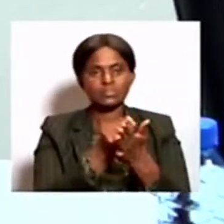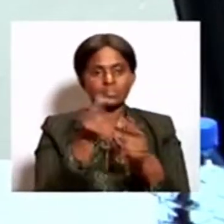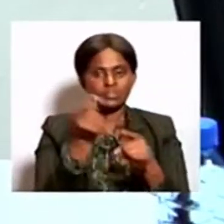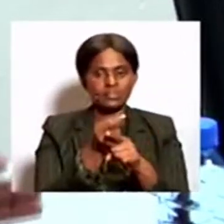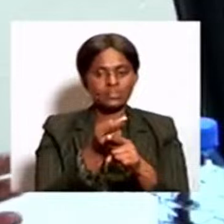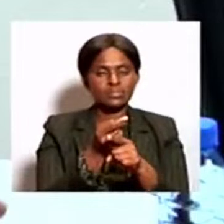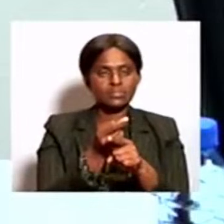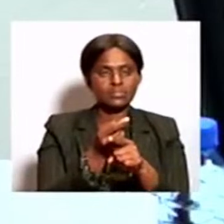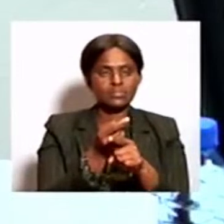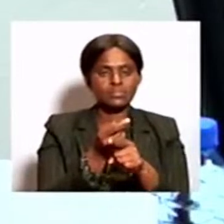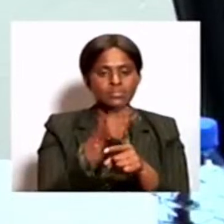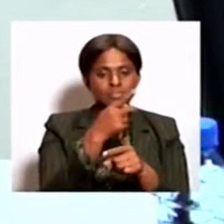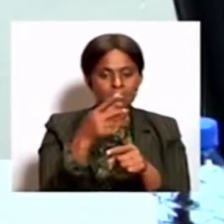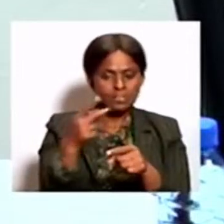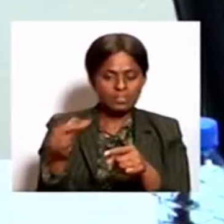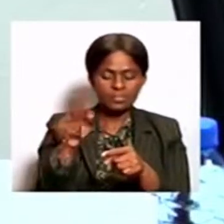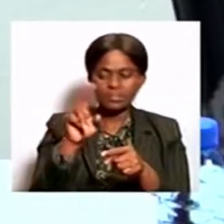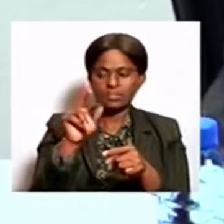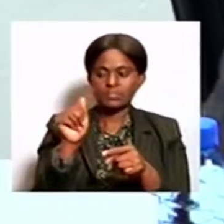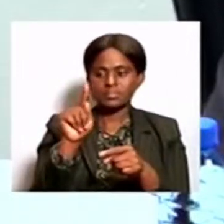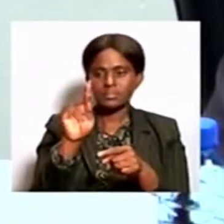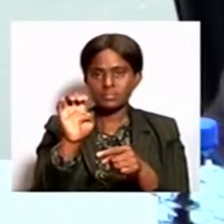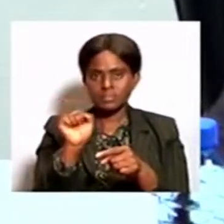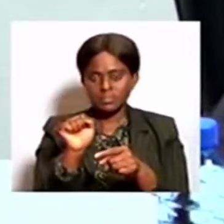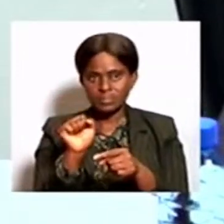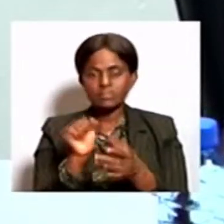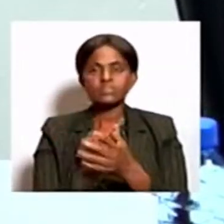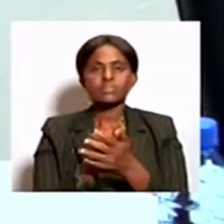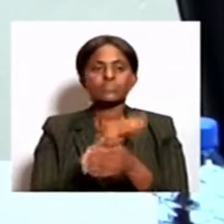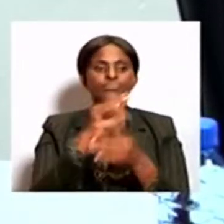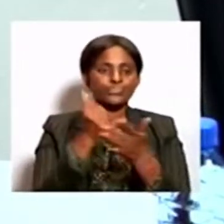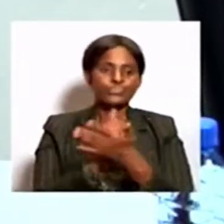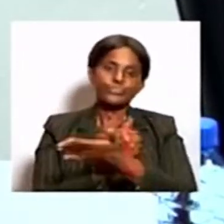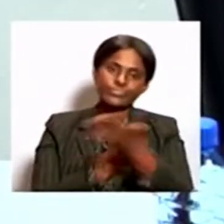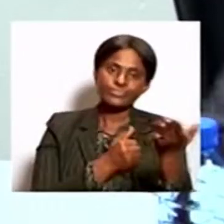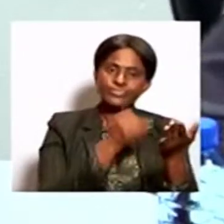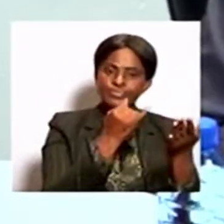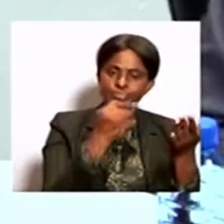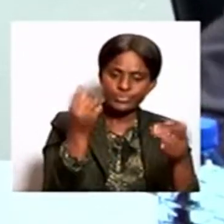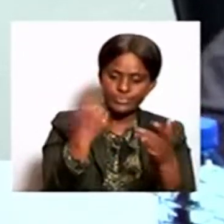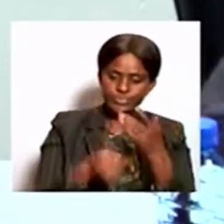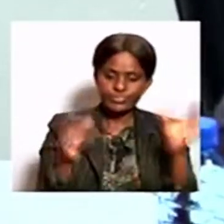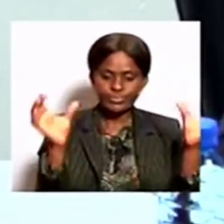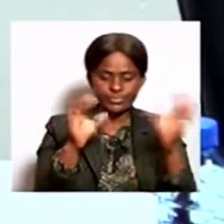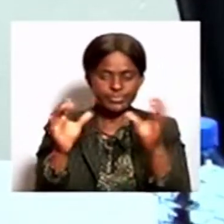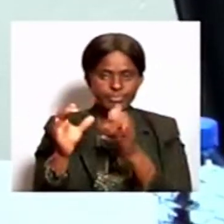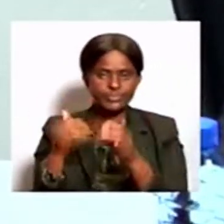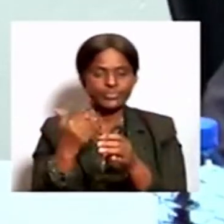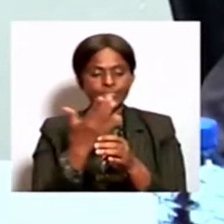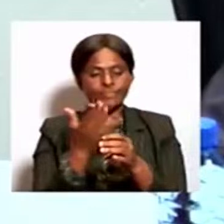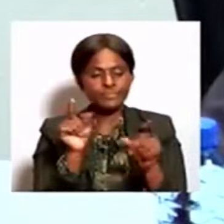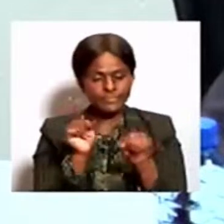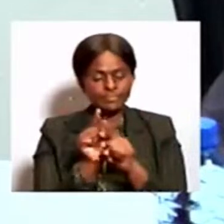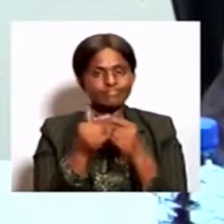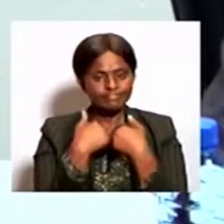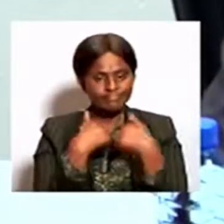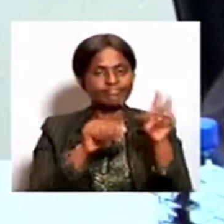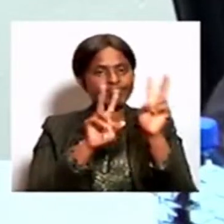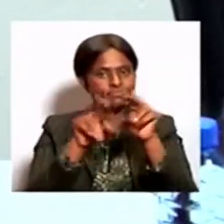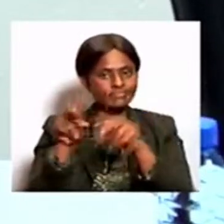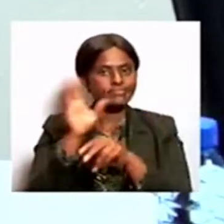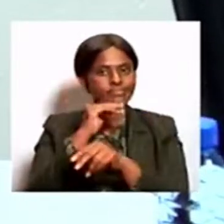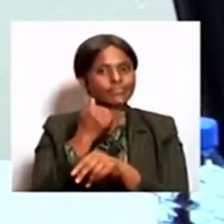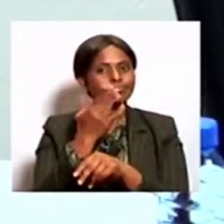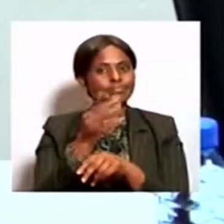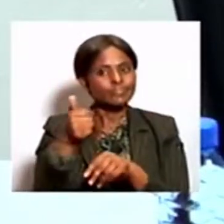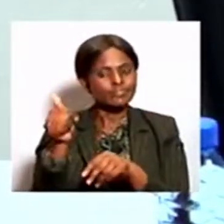the property rates. All these issues that the committee has observed,